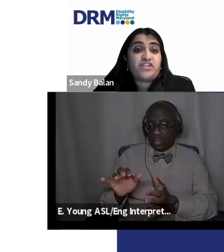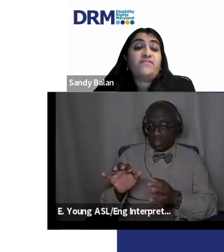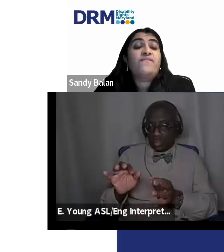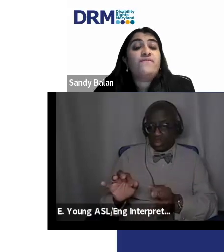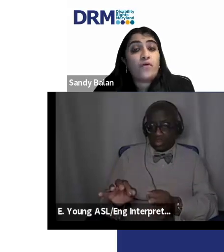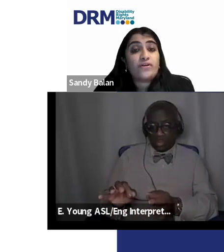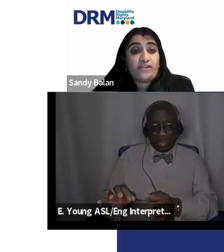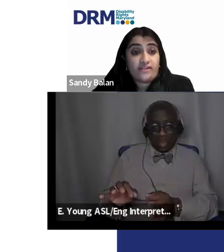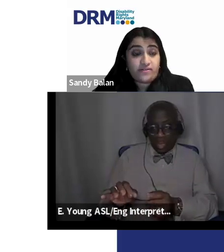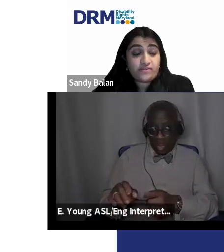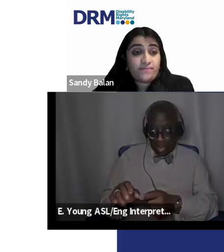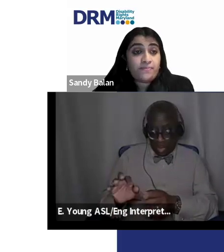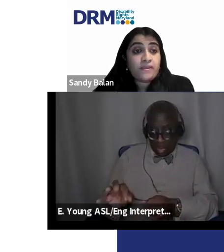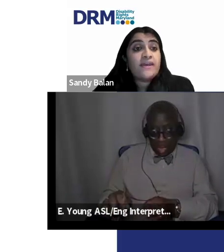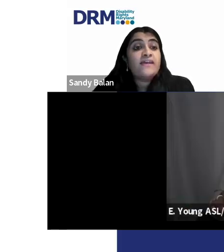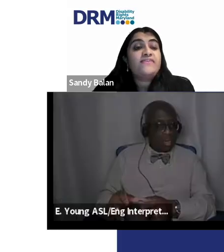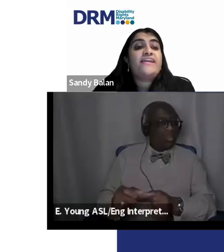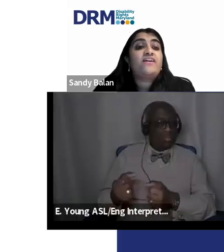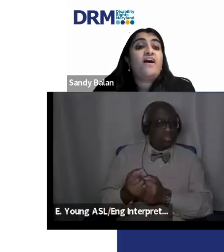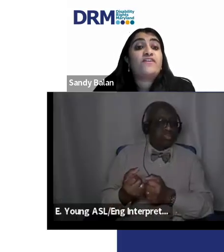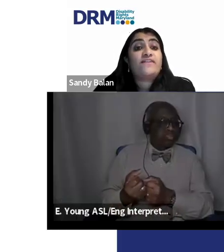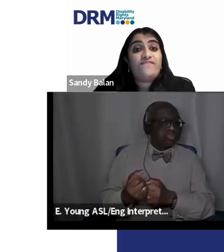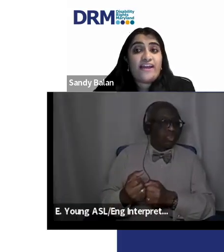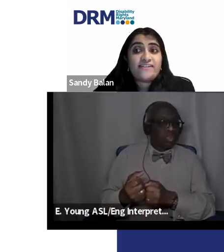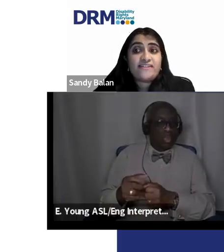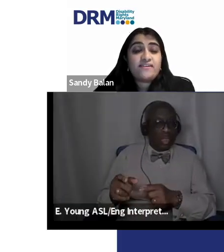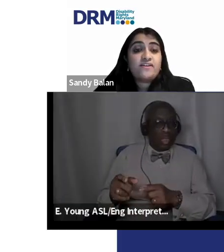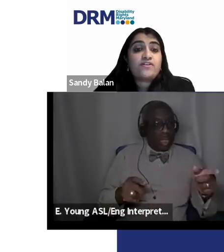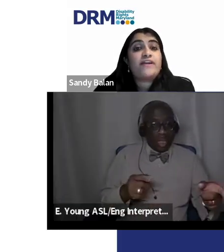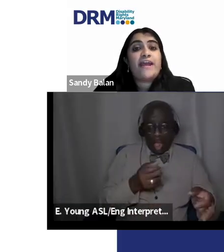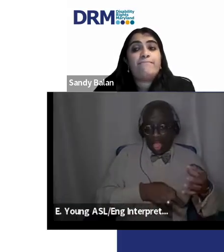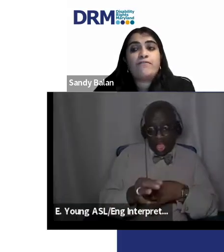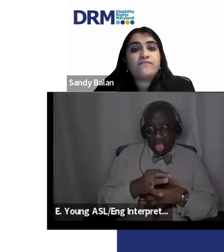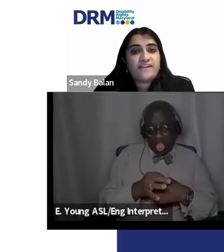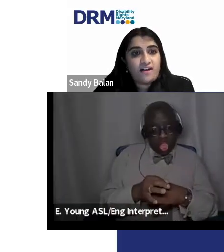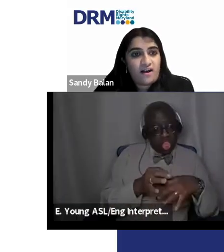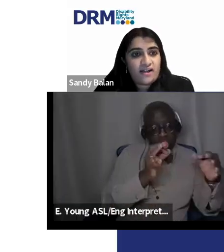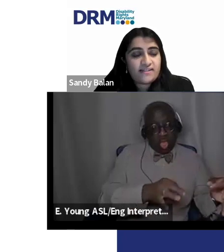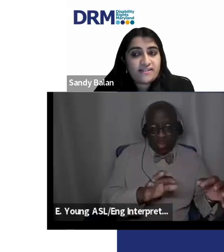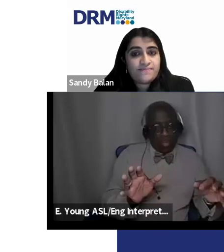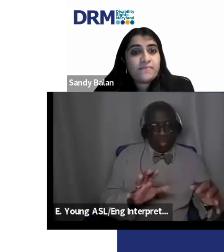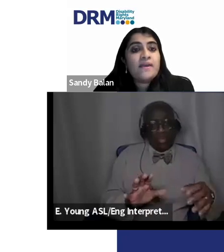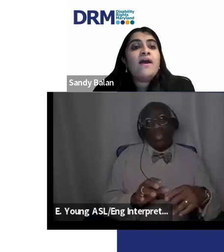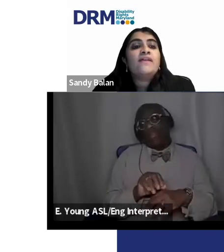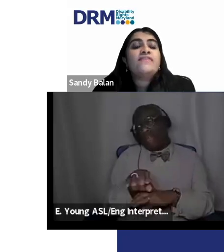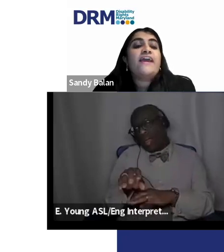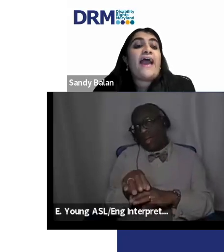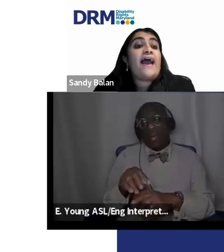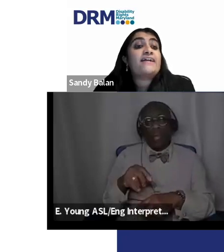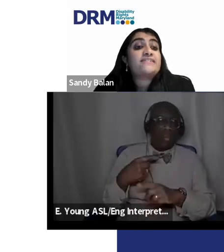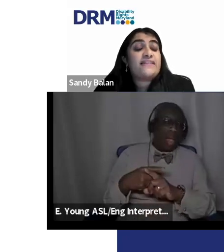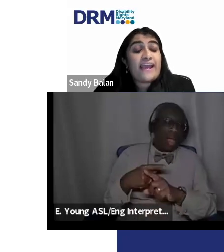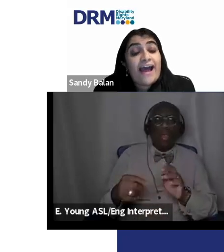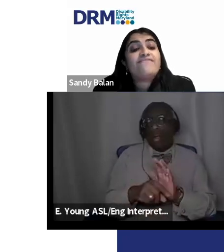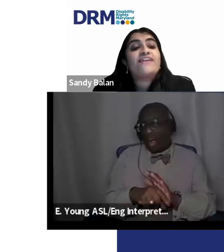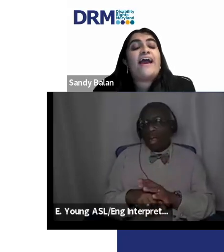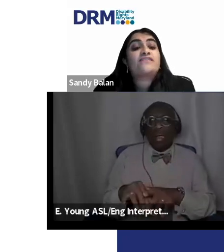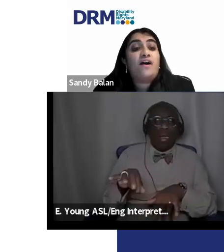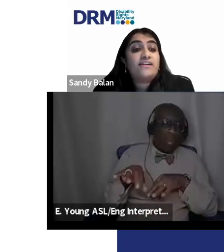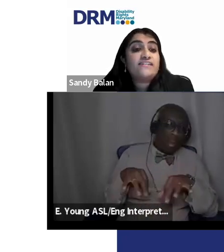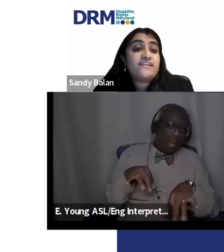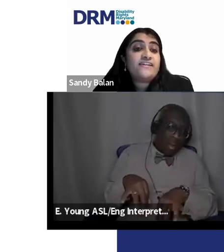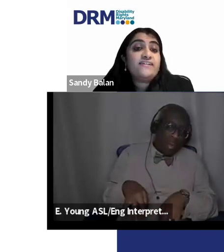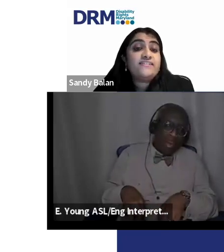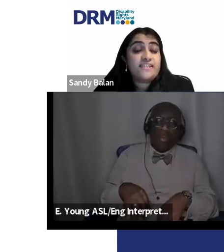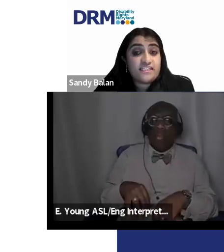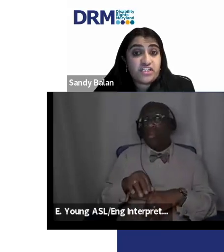make the decision for the adult. They can offer advice, create pros and cons. They have to